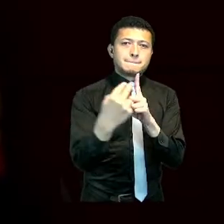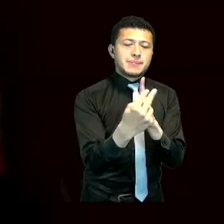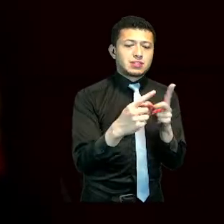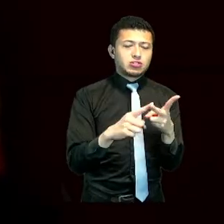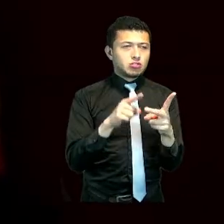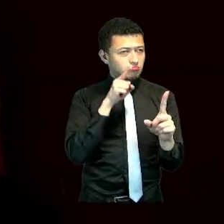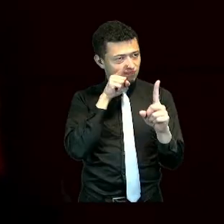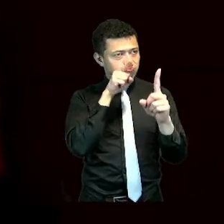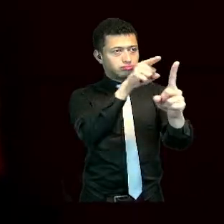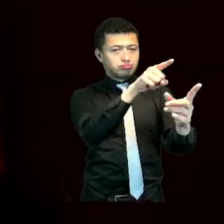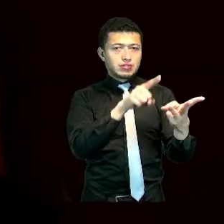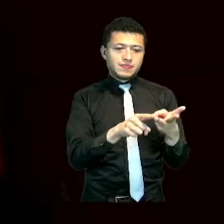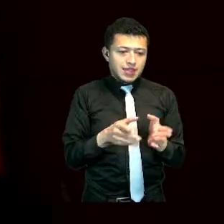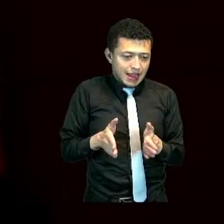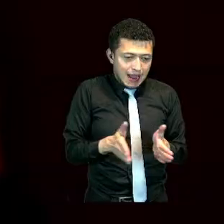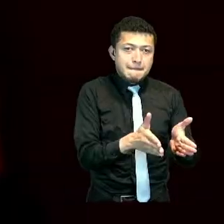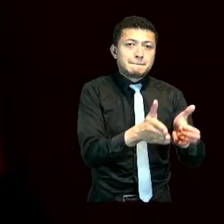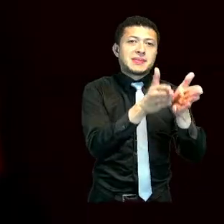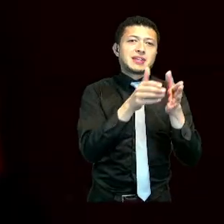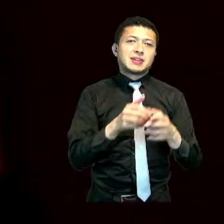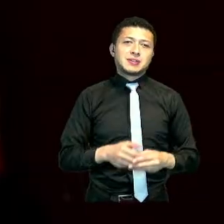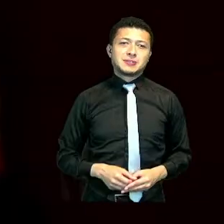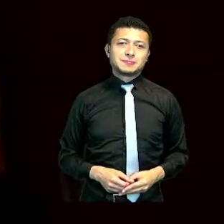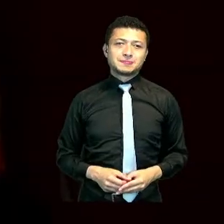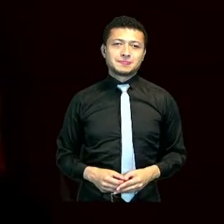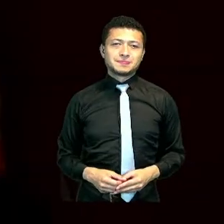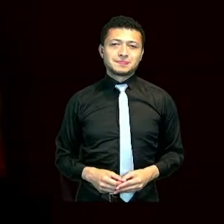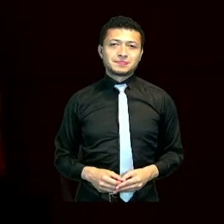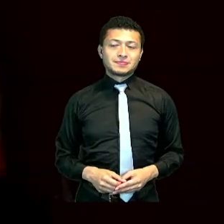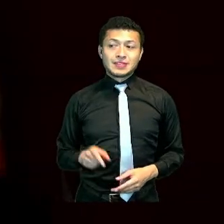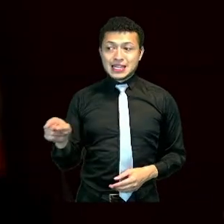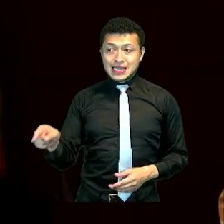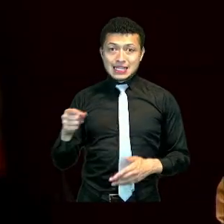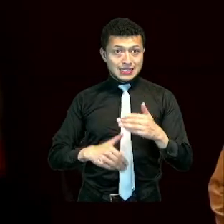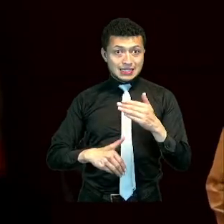history and who today share their visions, commitments, and life journeys with us.